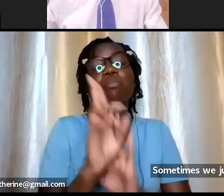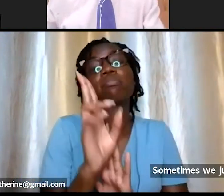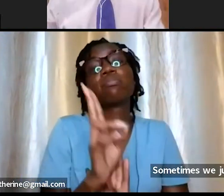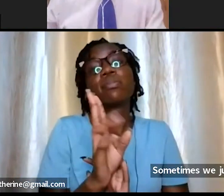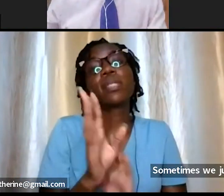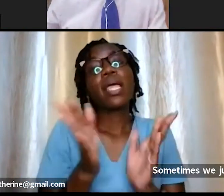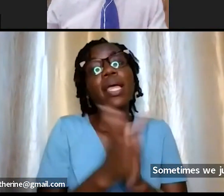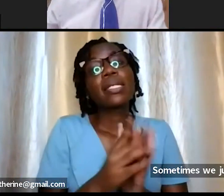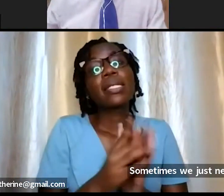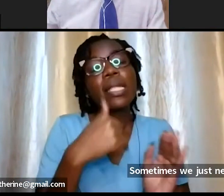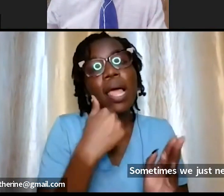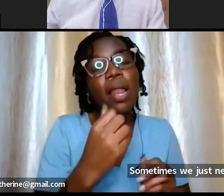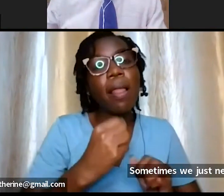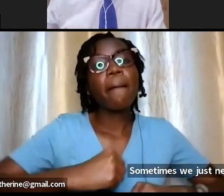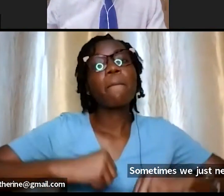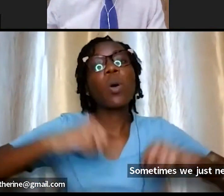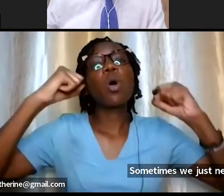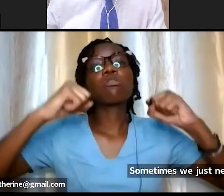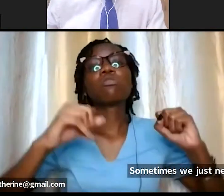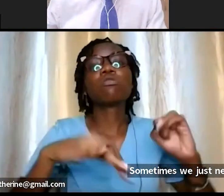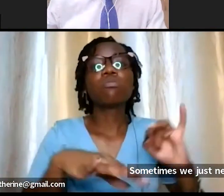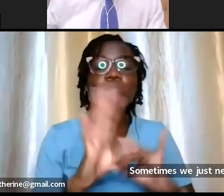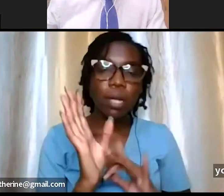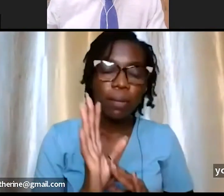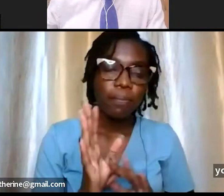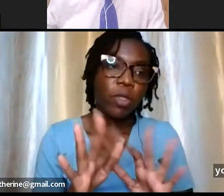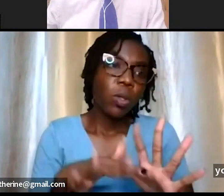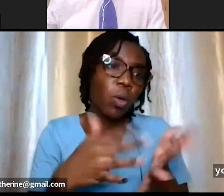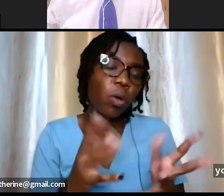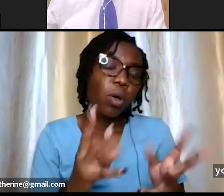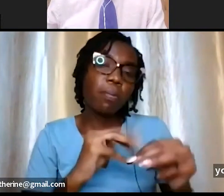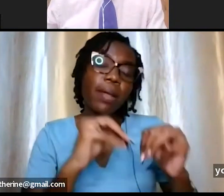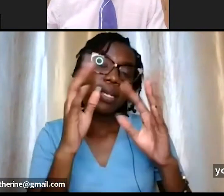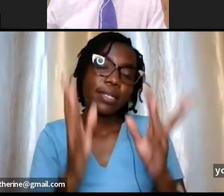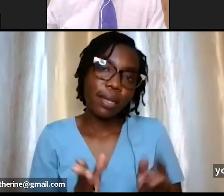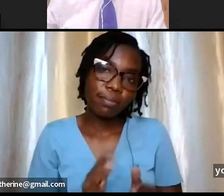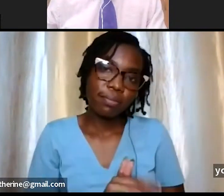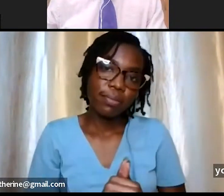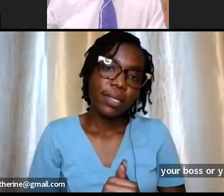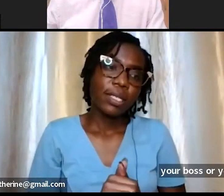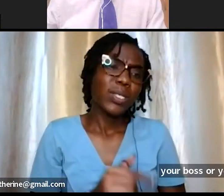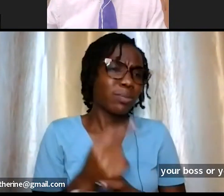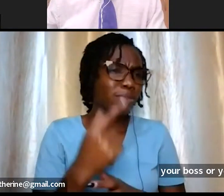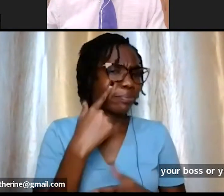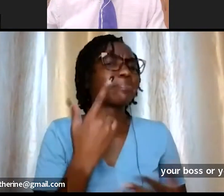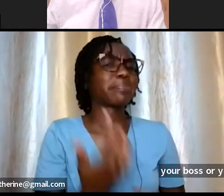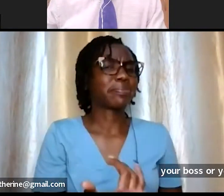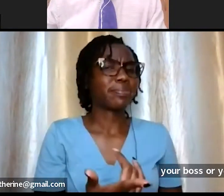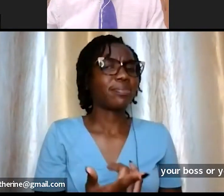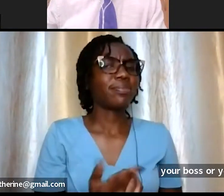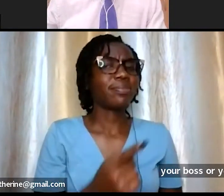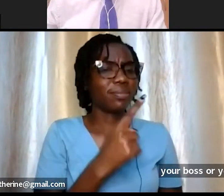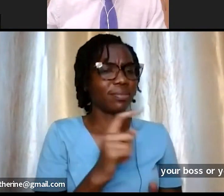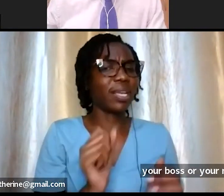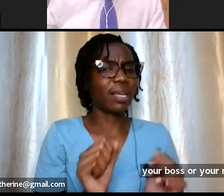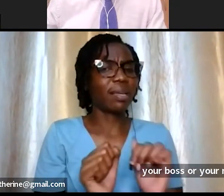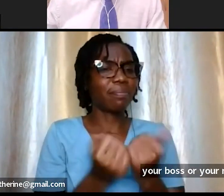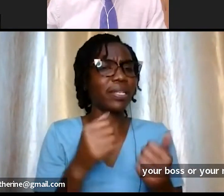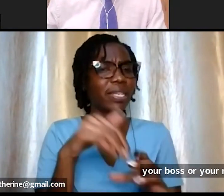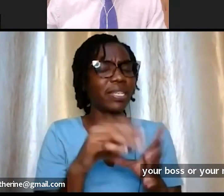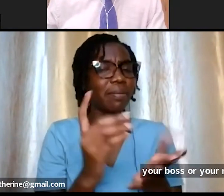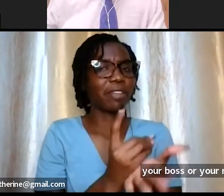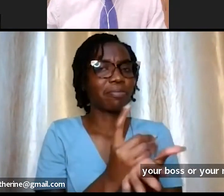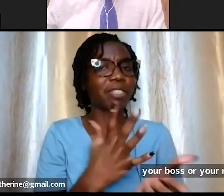boss or your managers that, look, this is what is happening within my